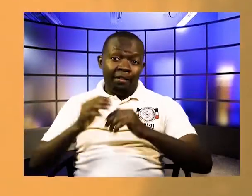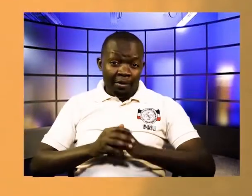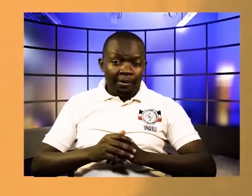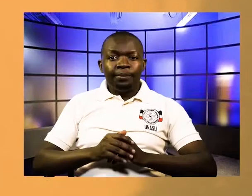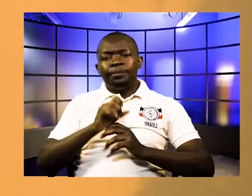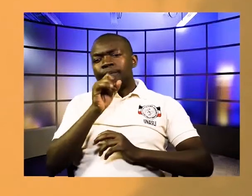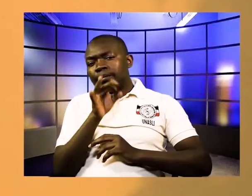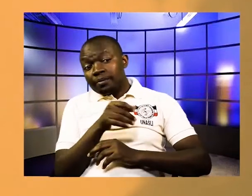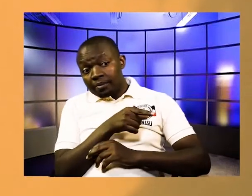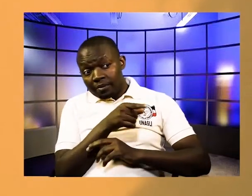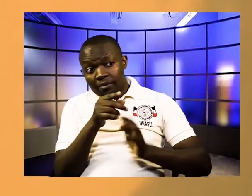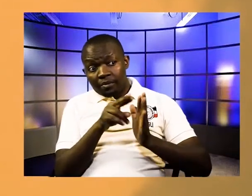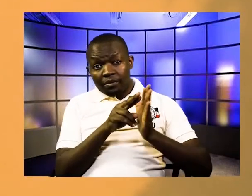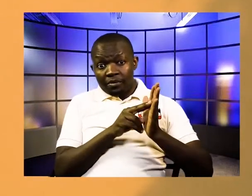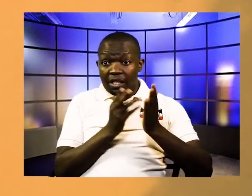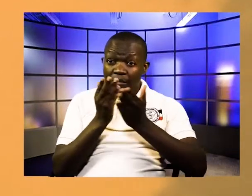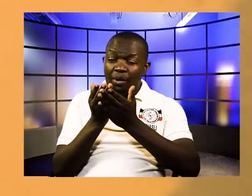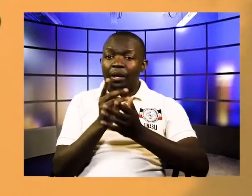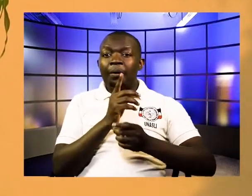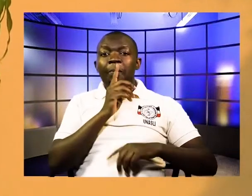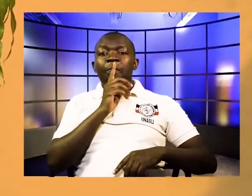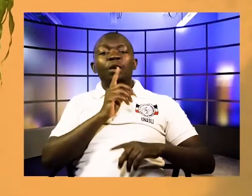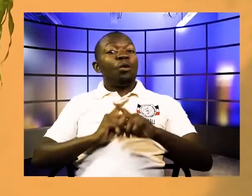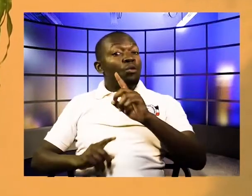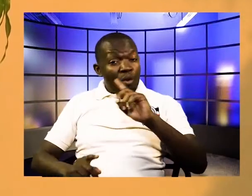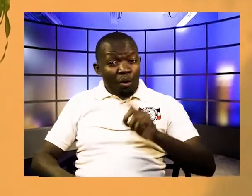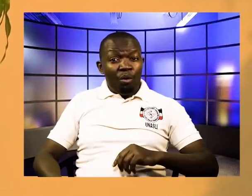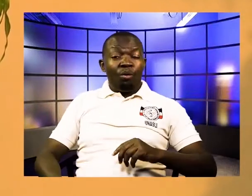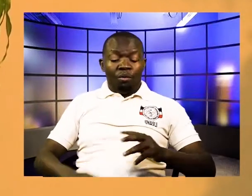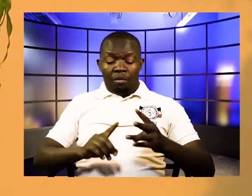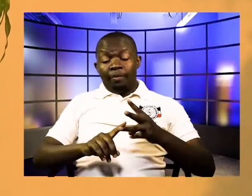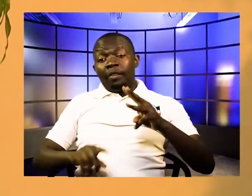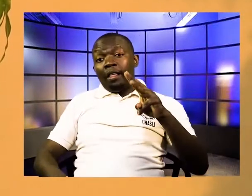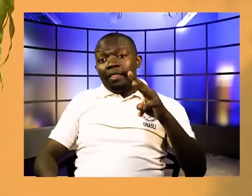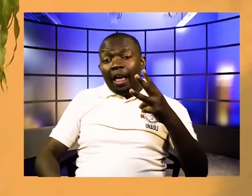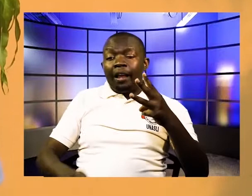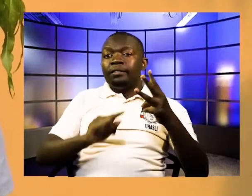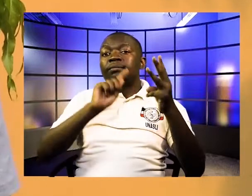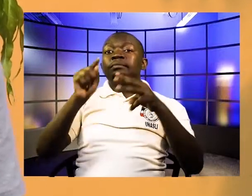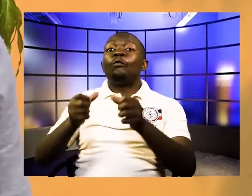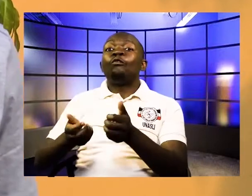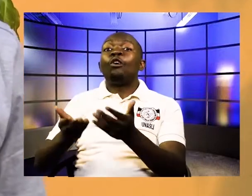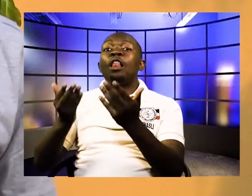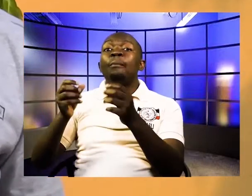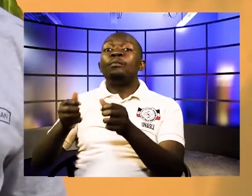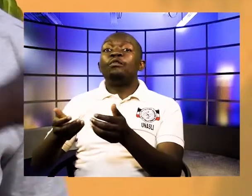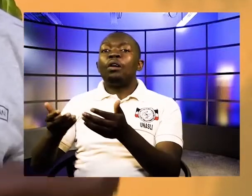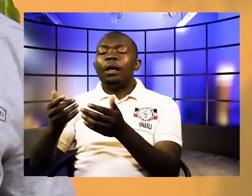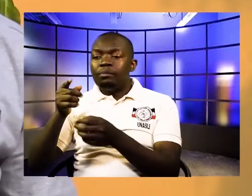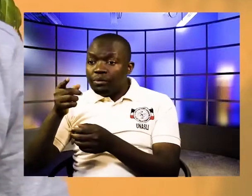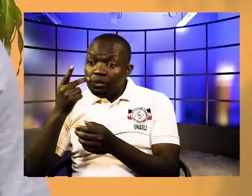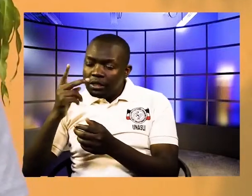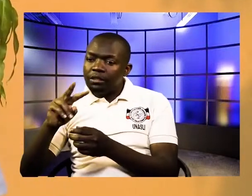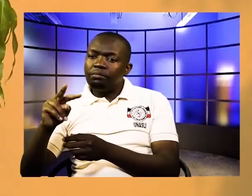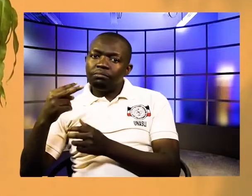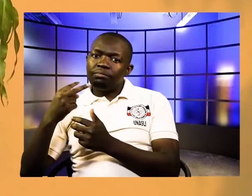If you report, don't just keep quiet. The third level, ensure that you follow up and they respond towards this